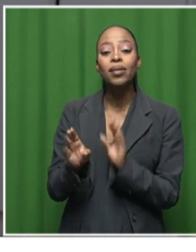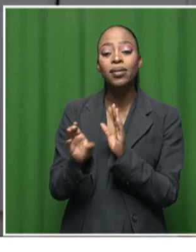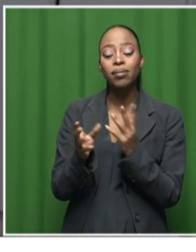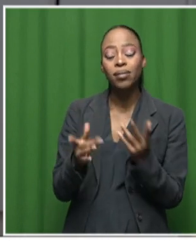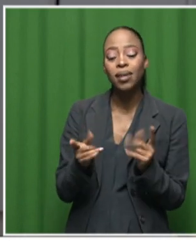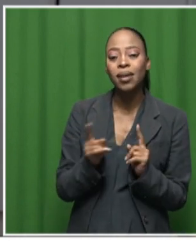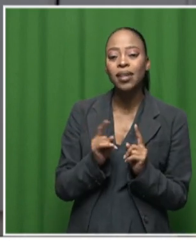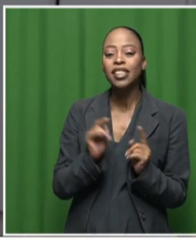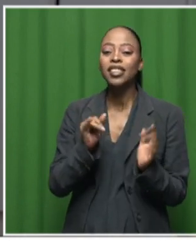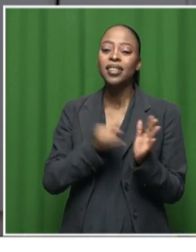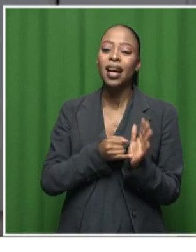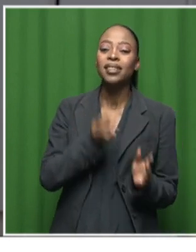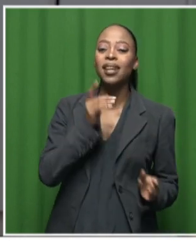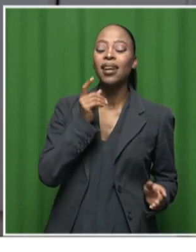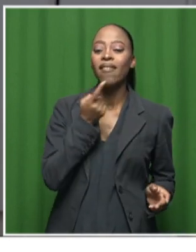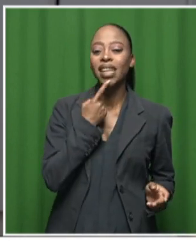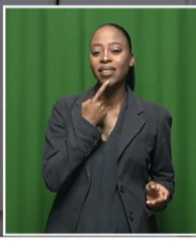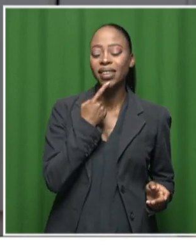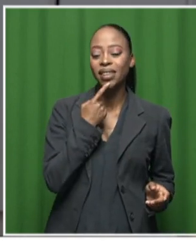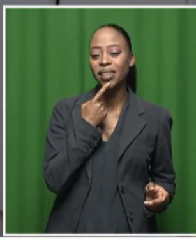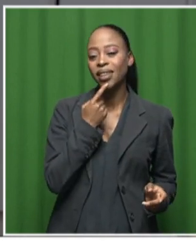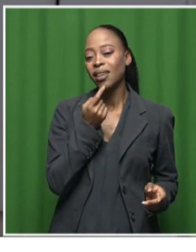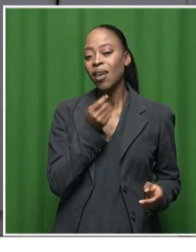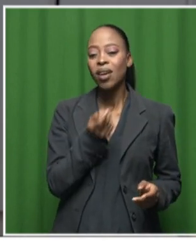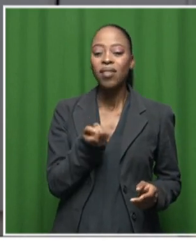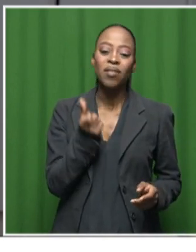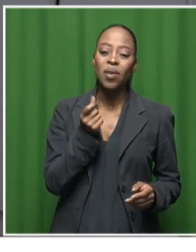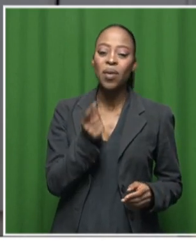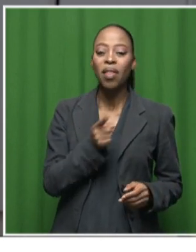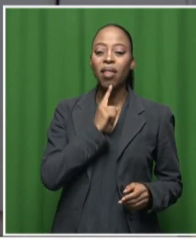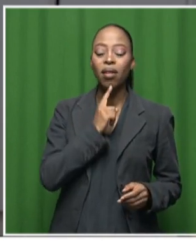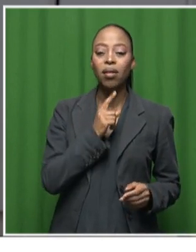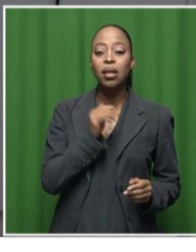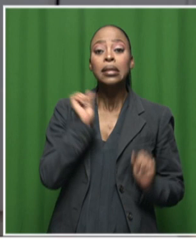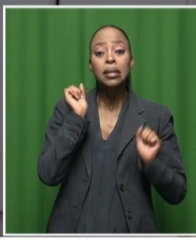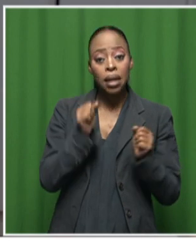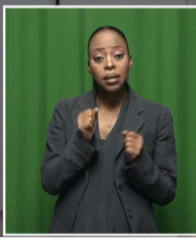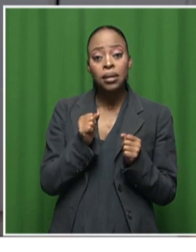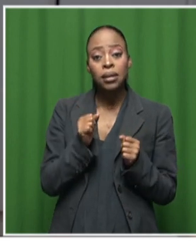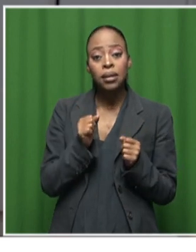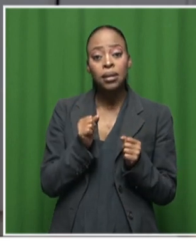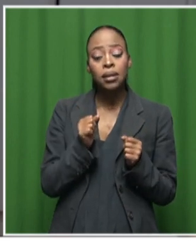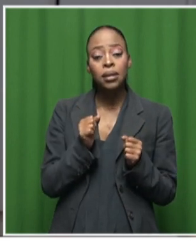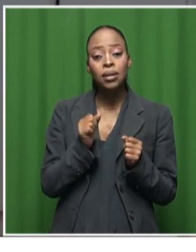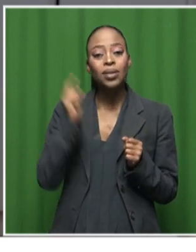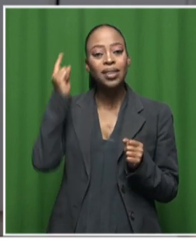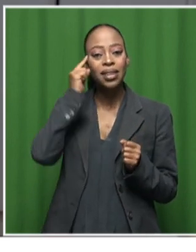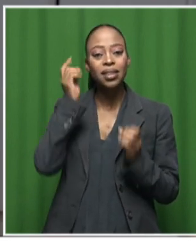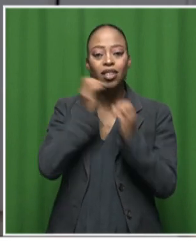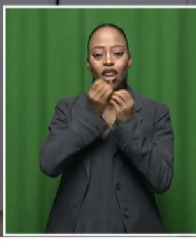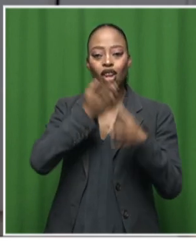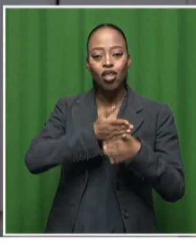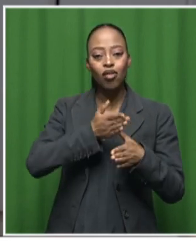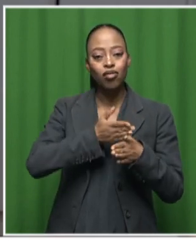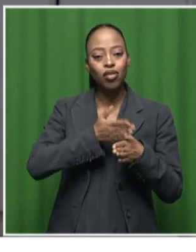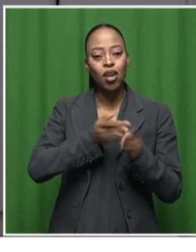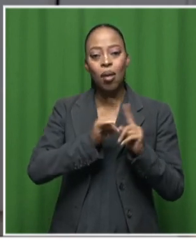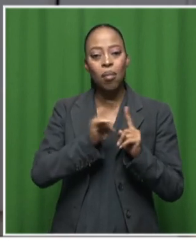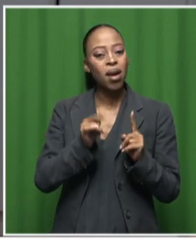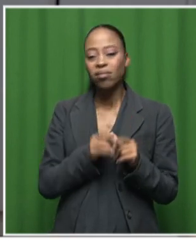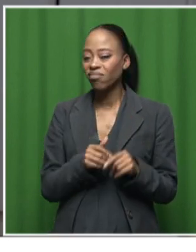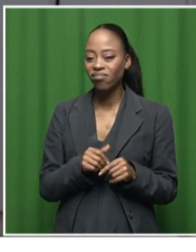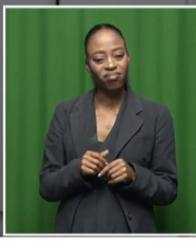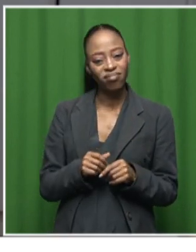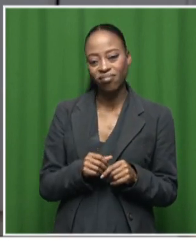doesn't help to drop a couple of 100,000. I know it sounds like a lot of jobs, but in the grand scheme of things, it's not. We're not moving